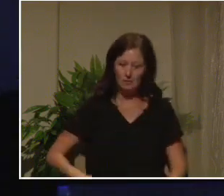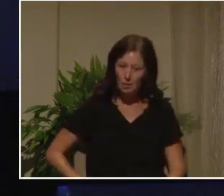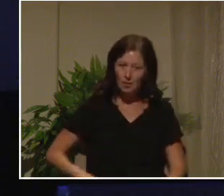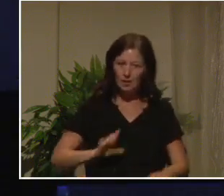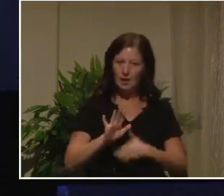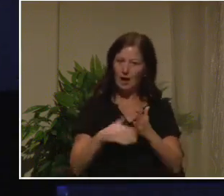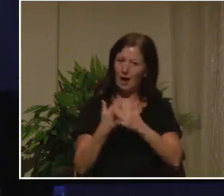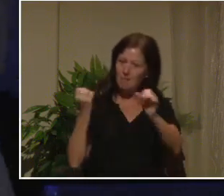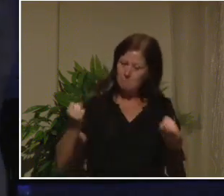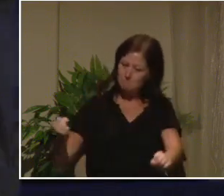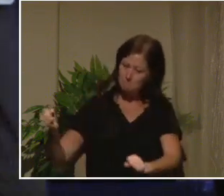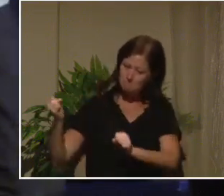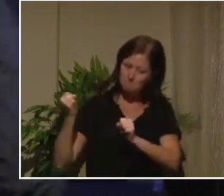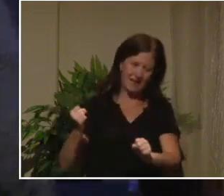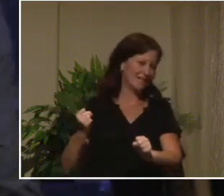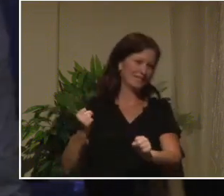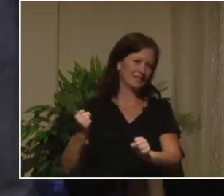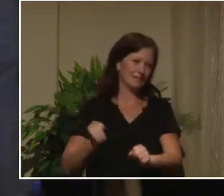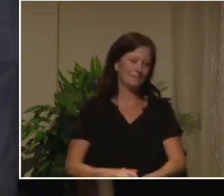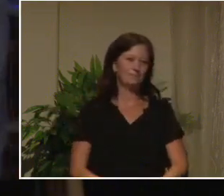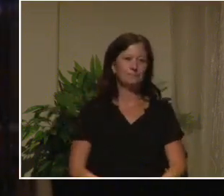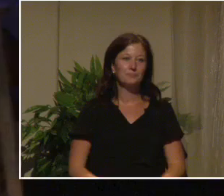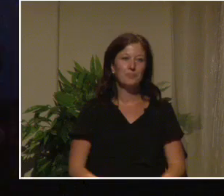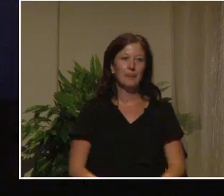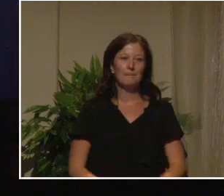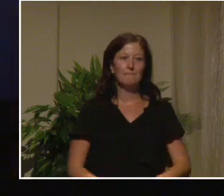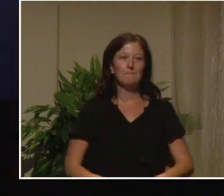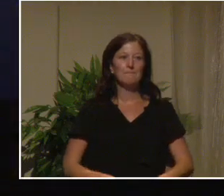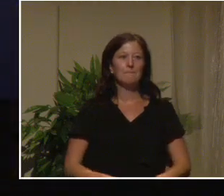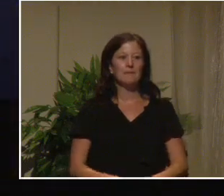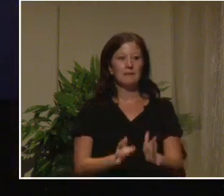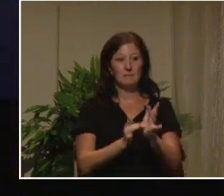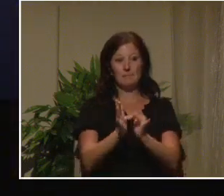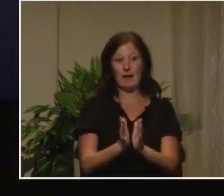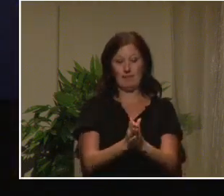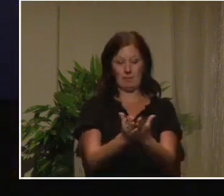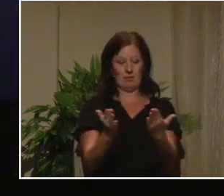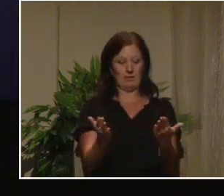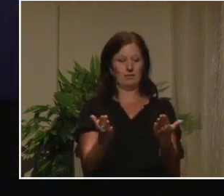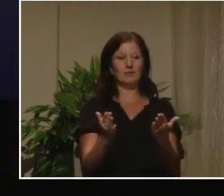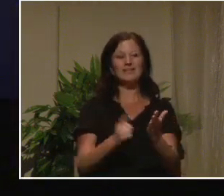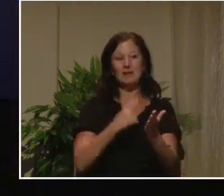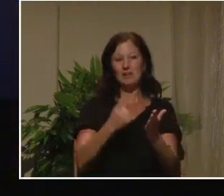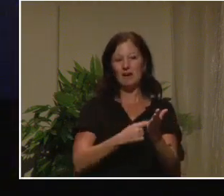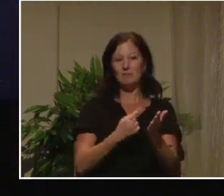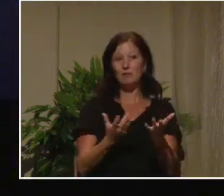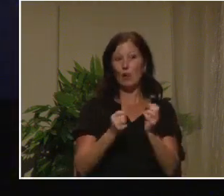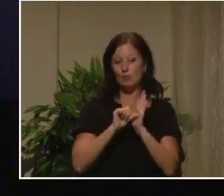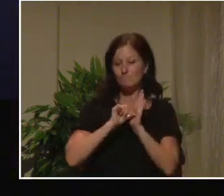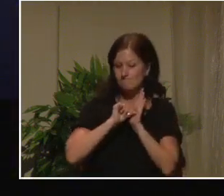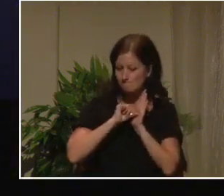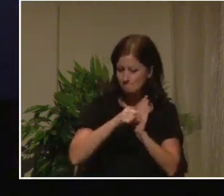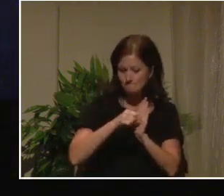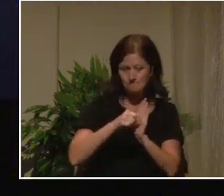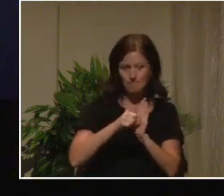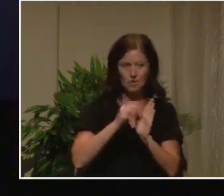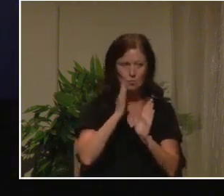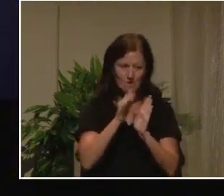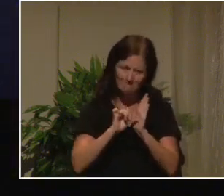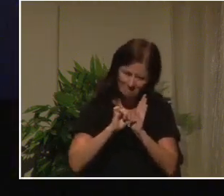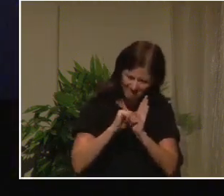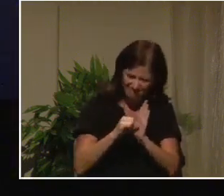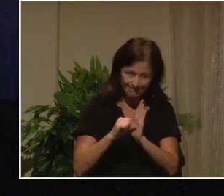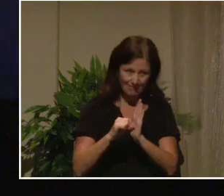Bible, often, or at least sometimes, when they want to emphasize something, they want to intensify it, they